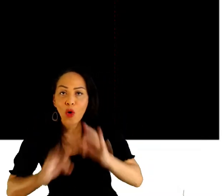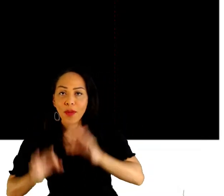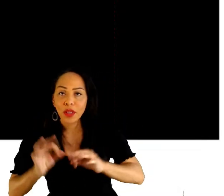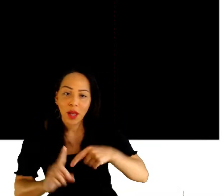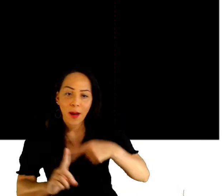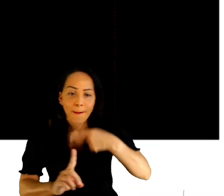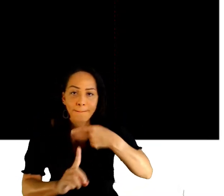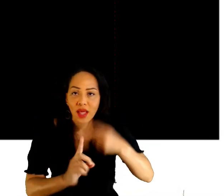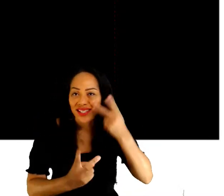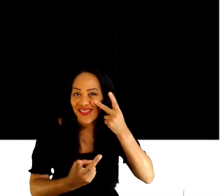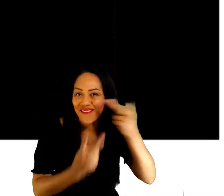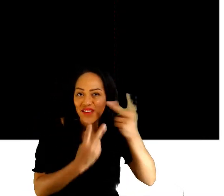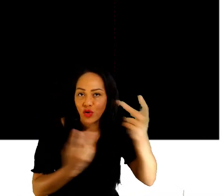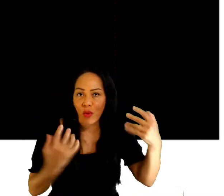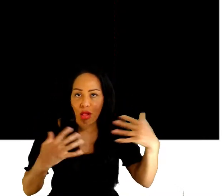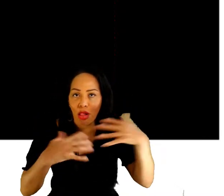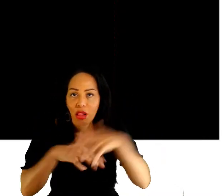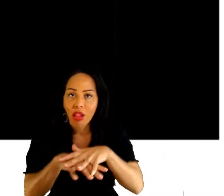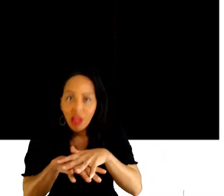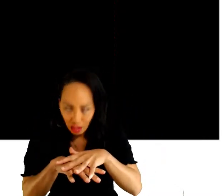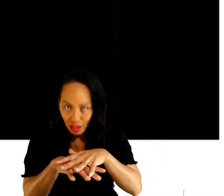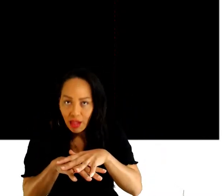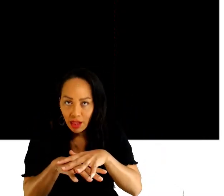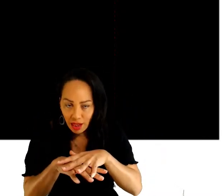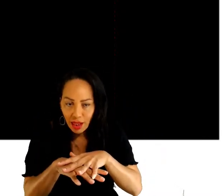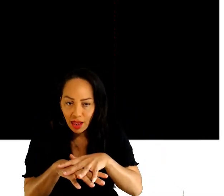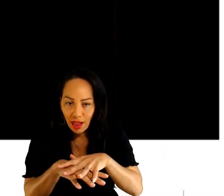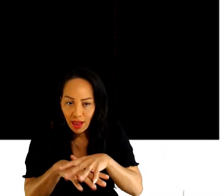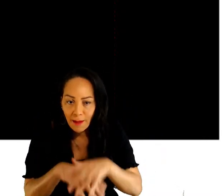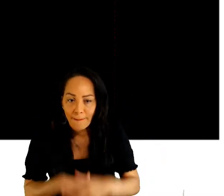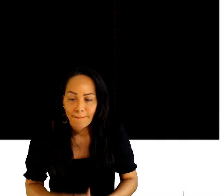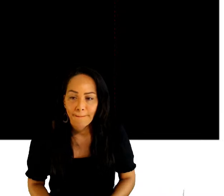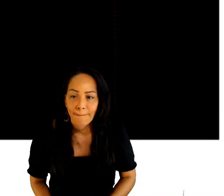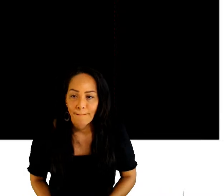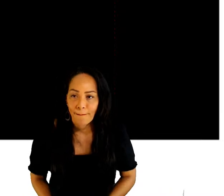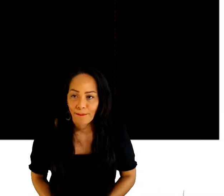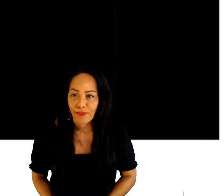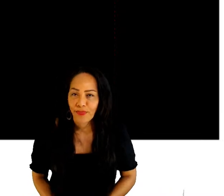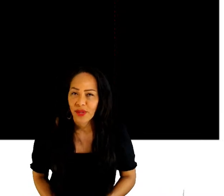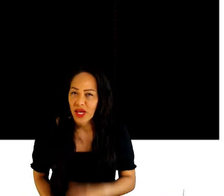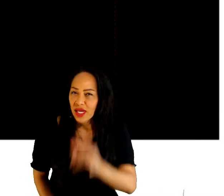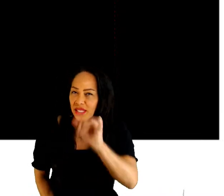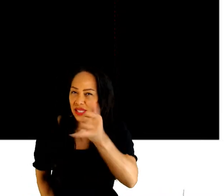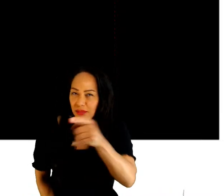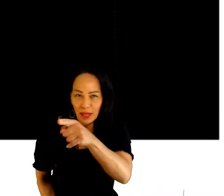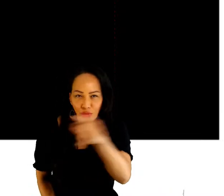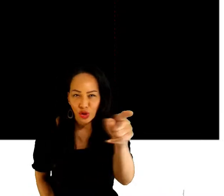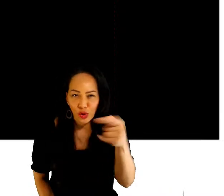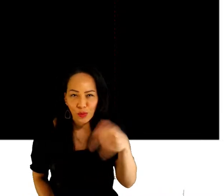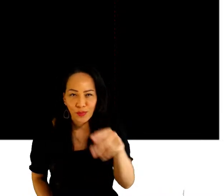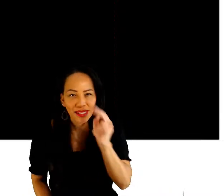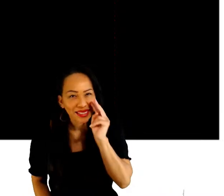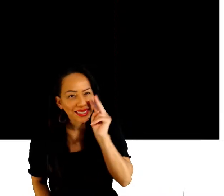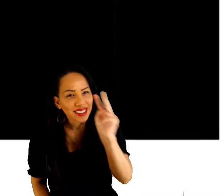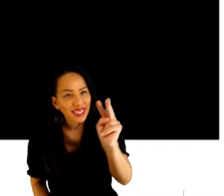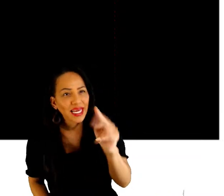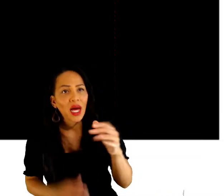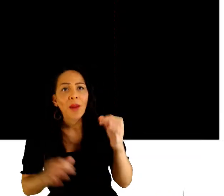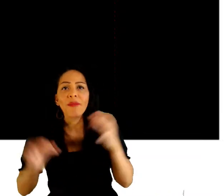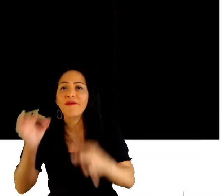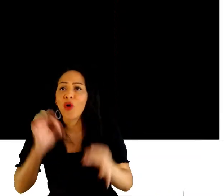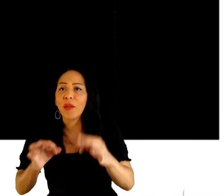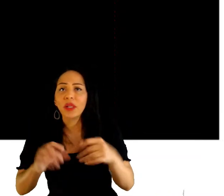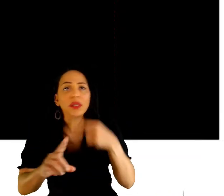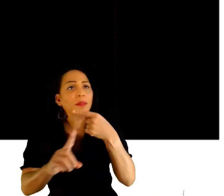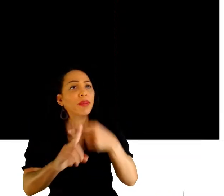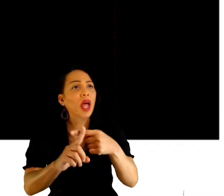other. Because I'm sure you've all experience performances sometimes when there's video projection and performance, and